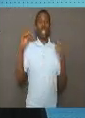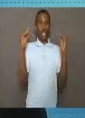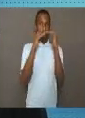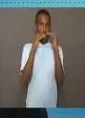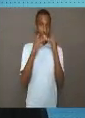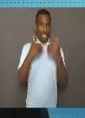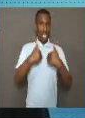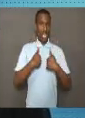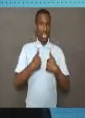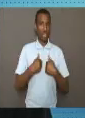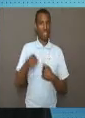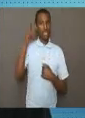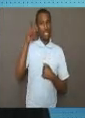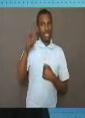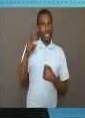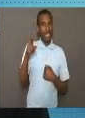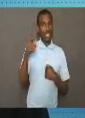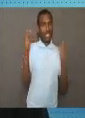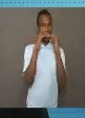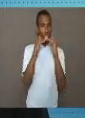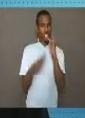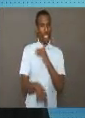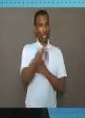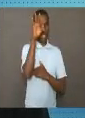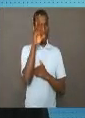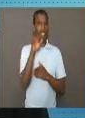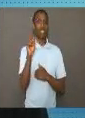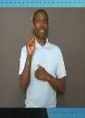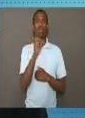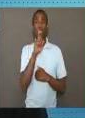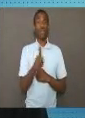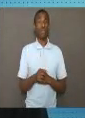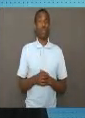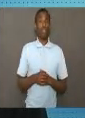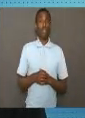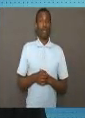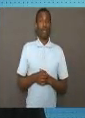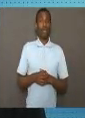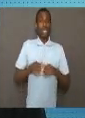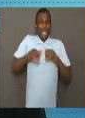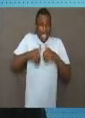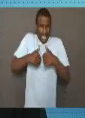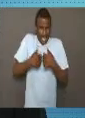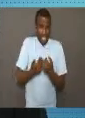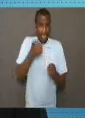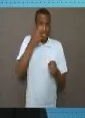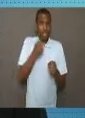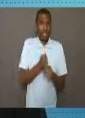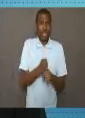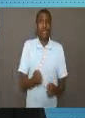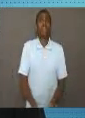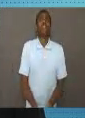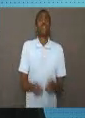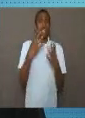To find this equation, we need to determine how much work